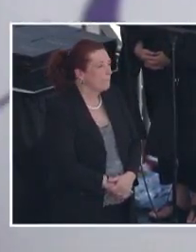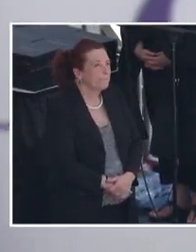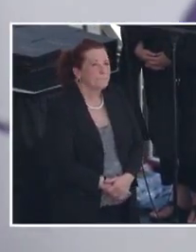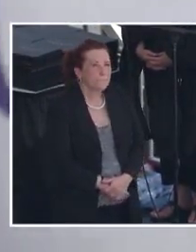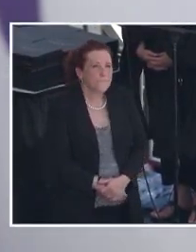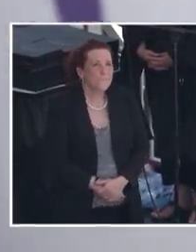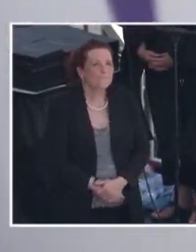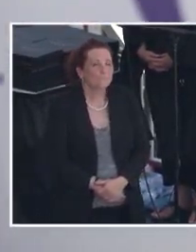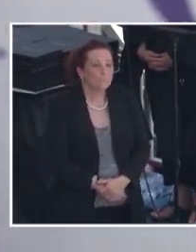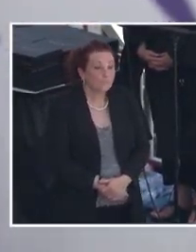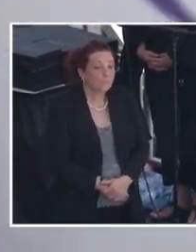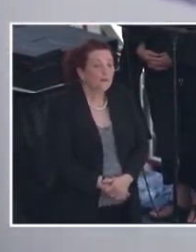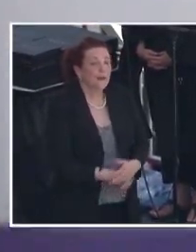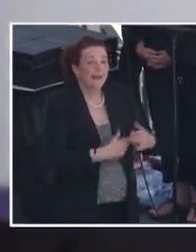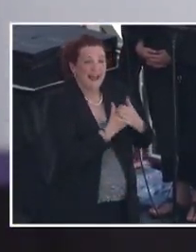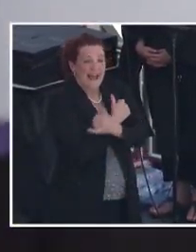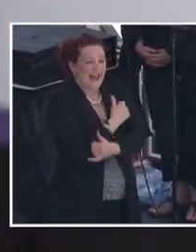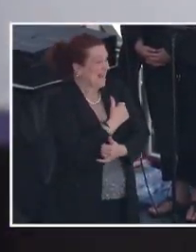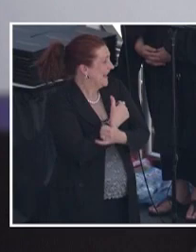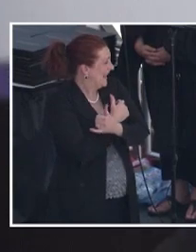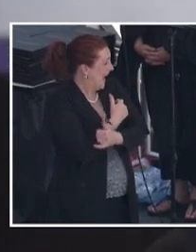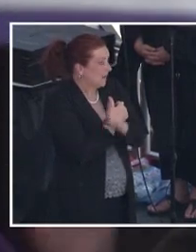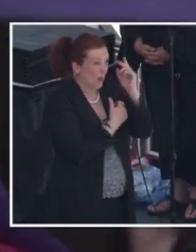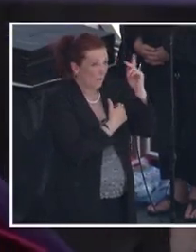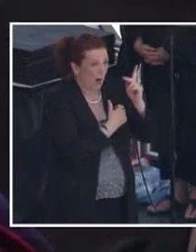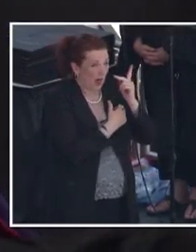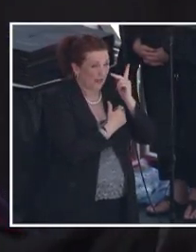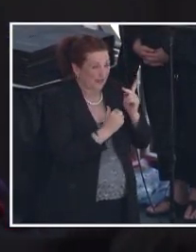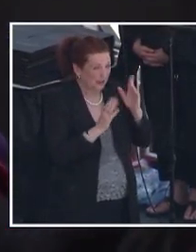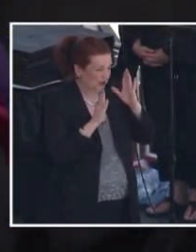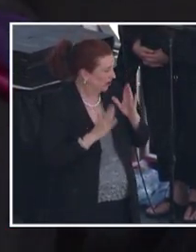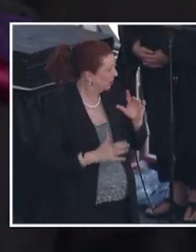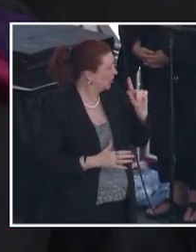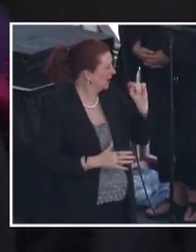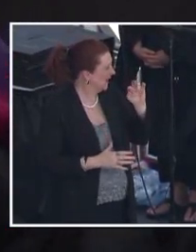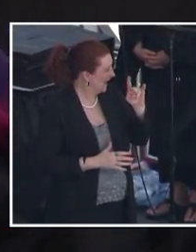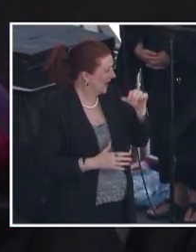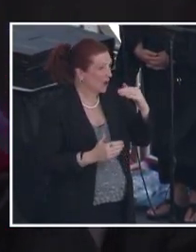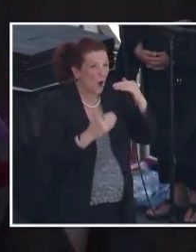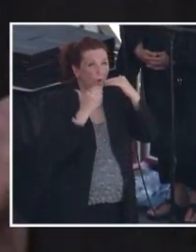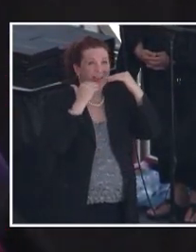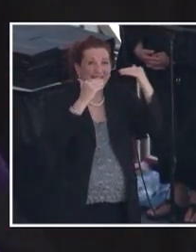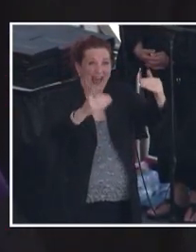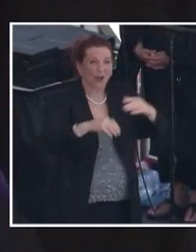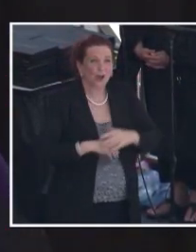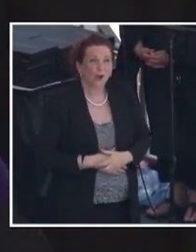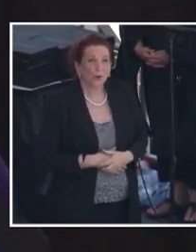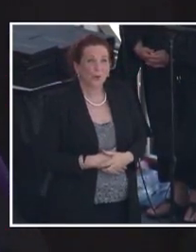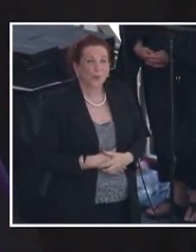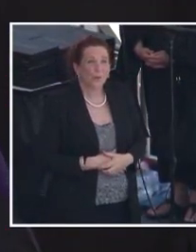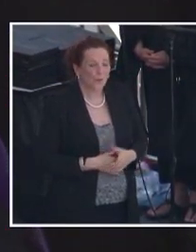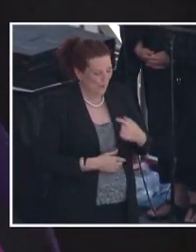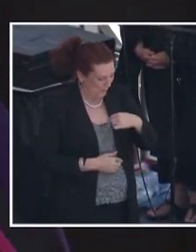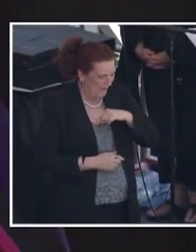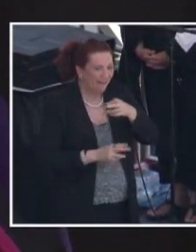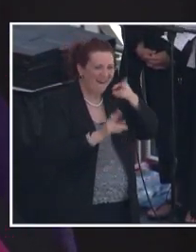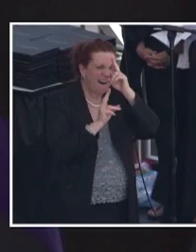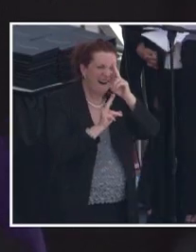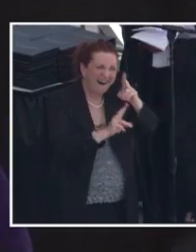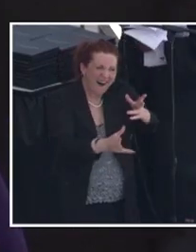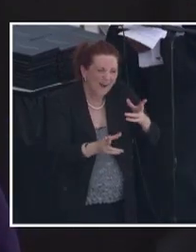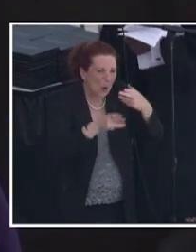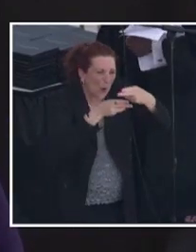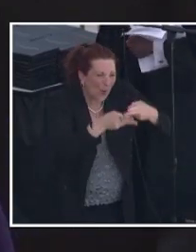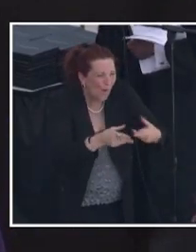County Executive Tedesco, thank you for your advocacy, and we are honored to call you the newest